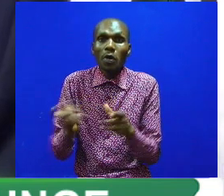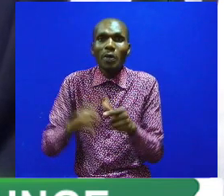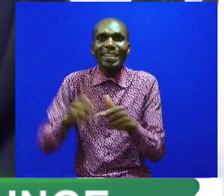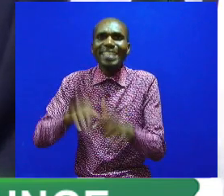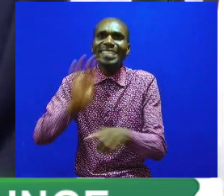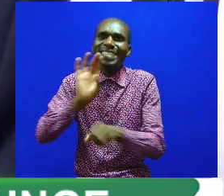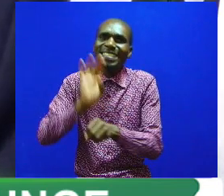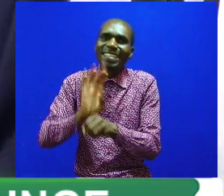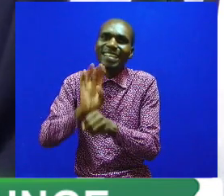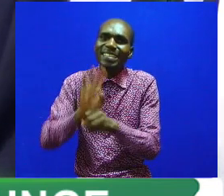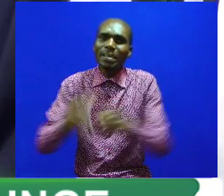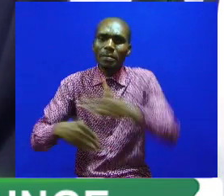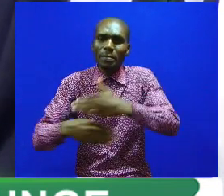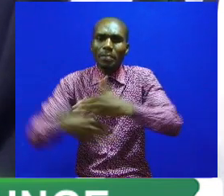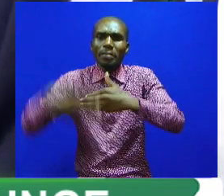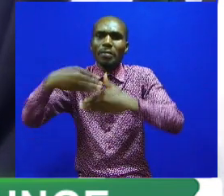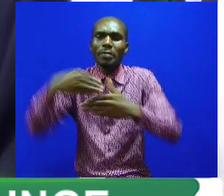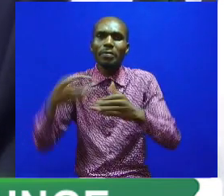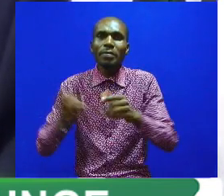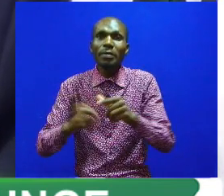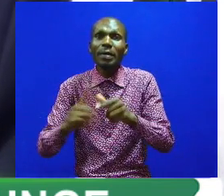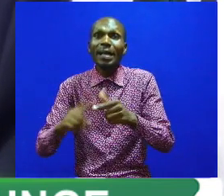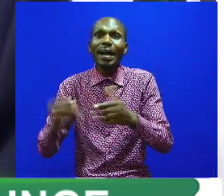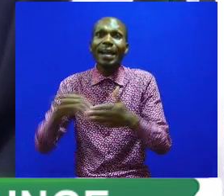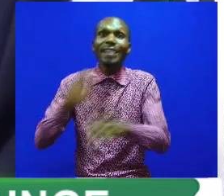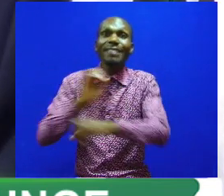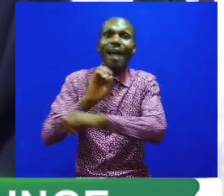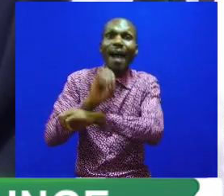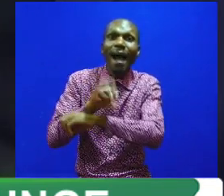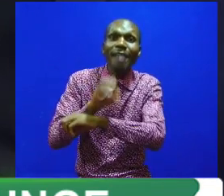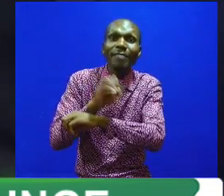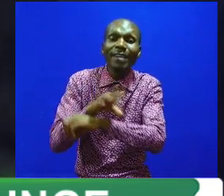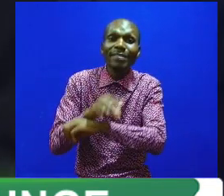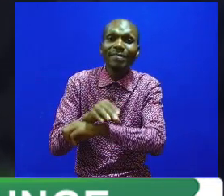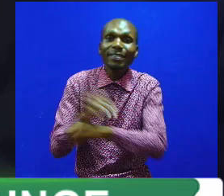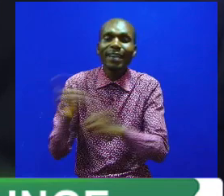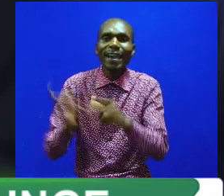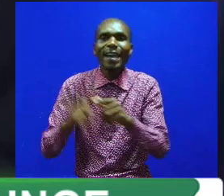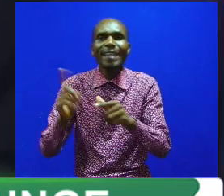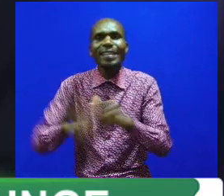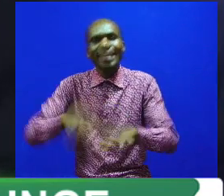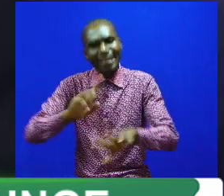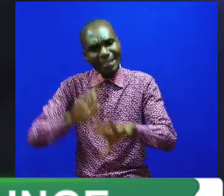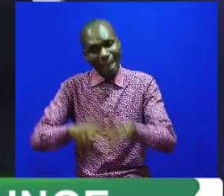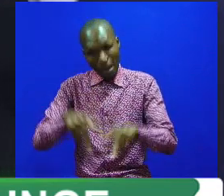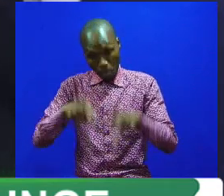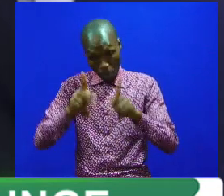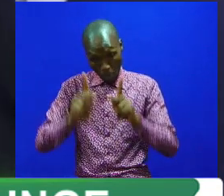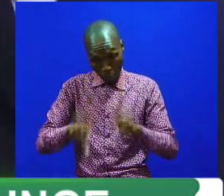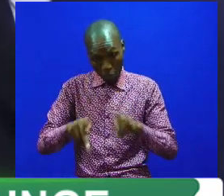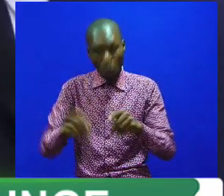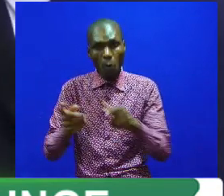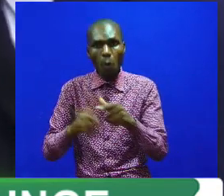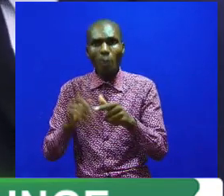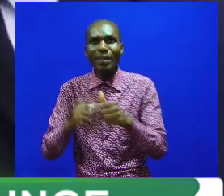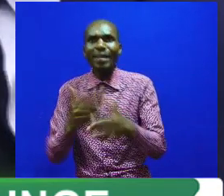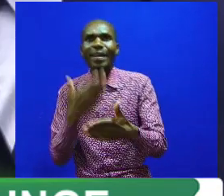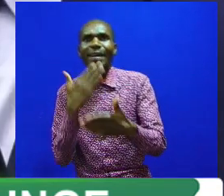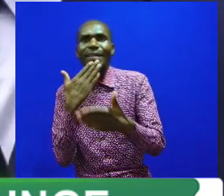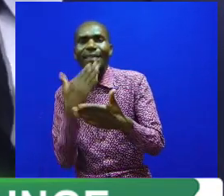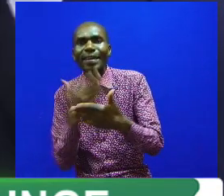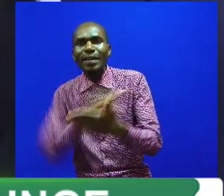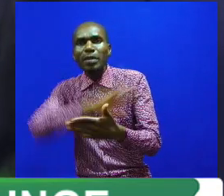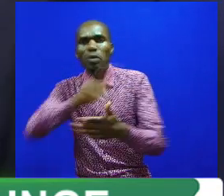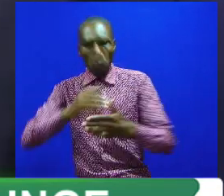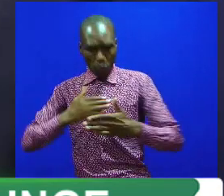churches and also mentorship. Take this opportunity to thank our leaders